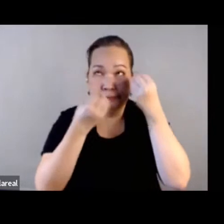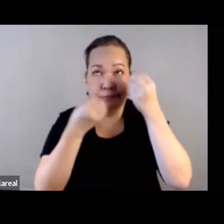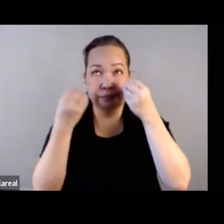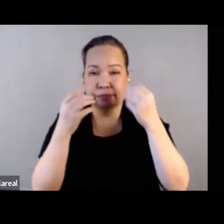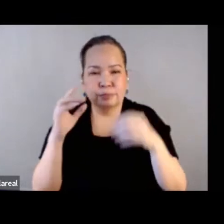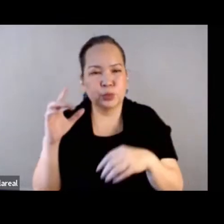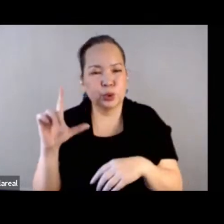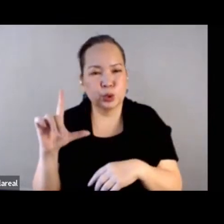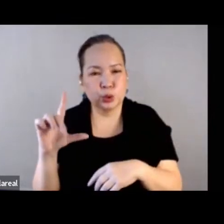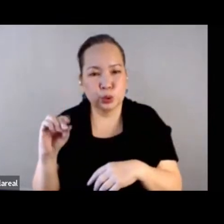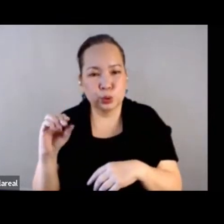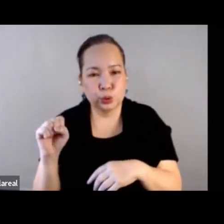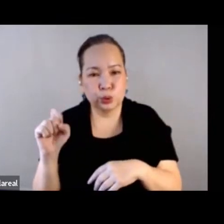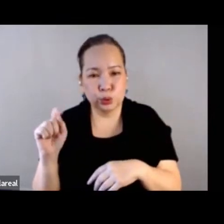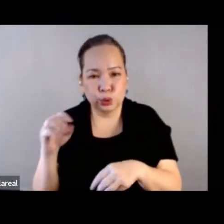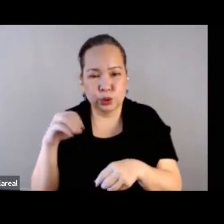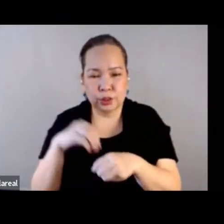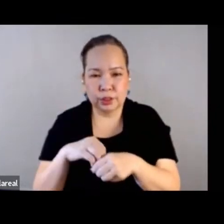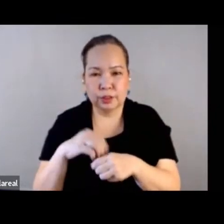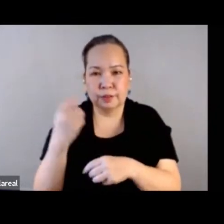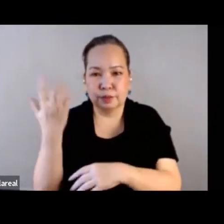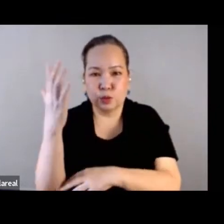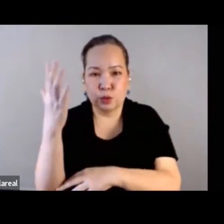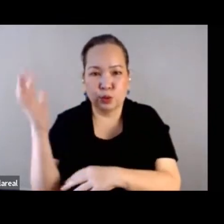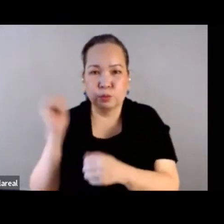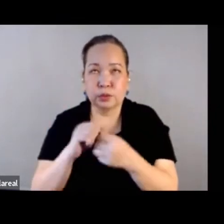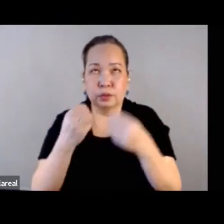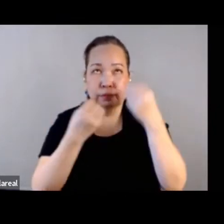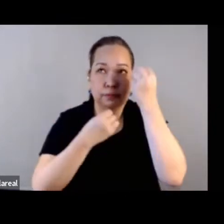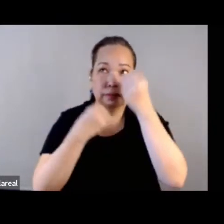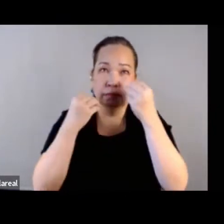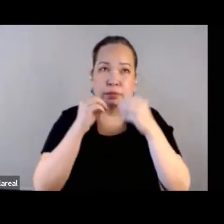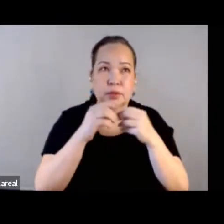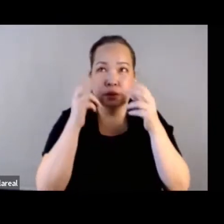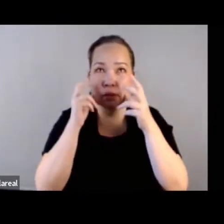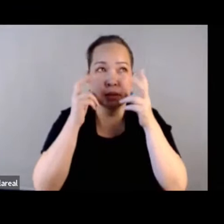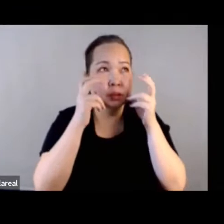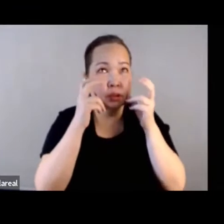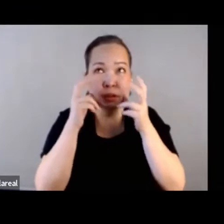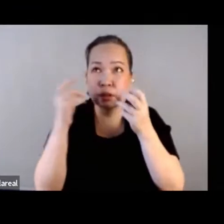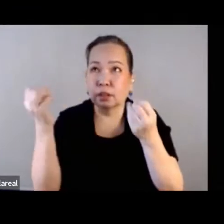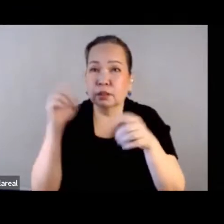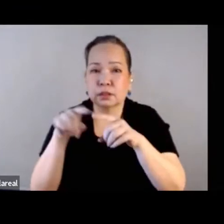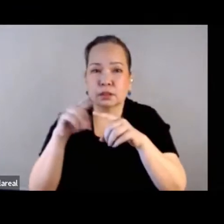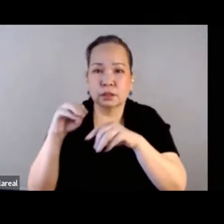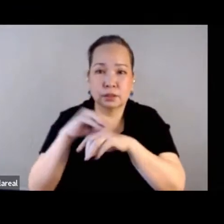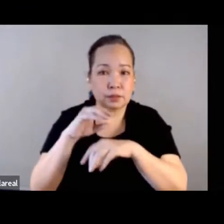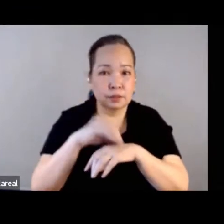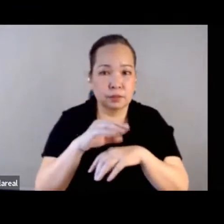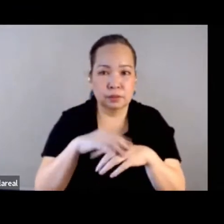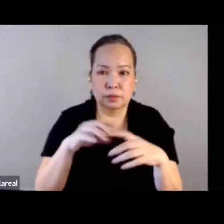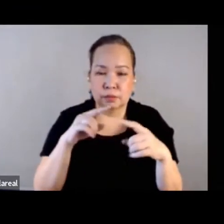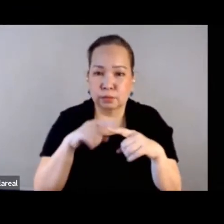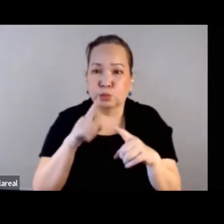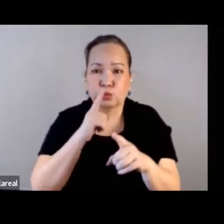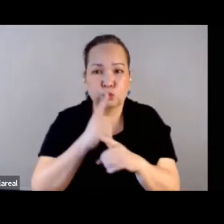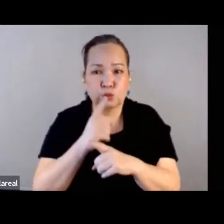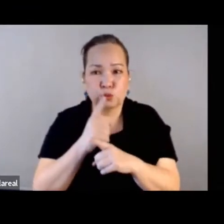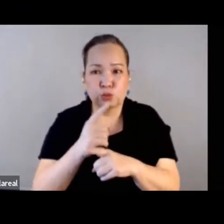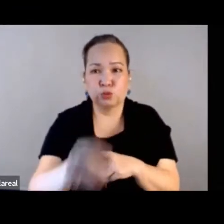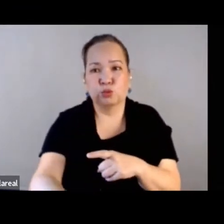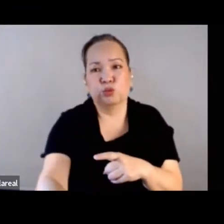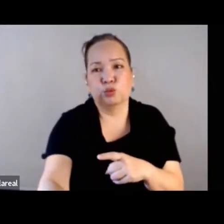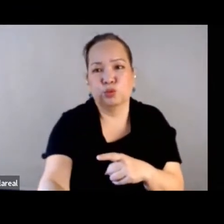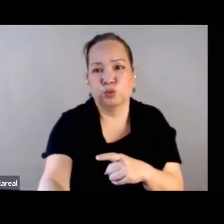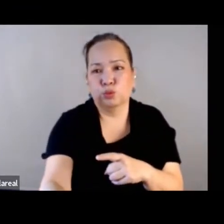term, that we were focusing too much on listening too much to the expert advice. Yet, in fact, this expert